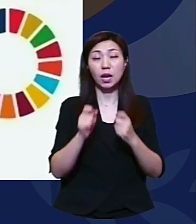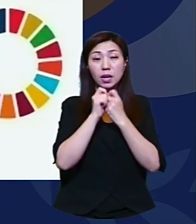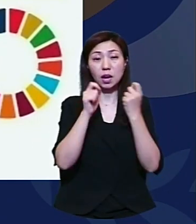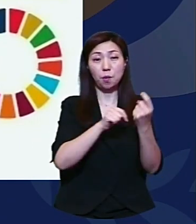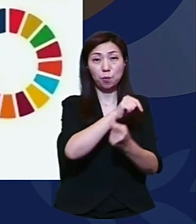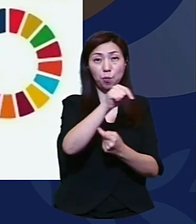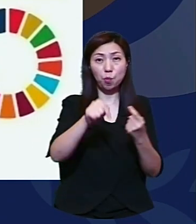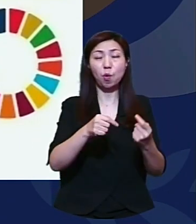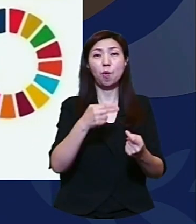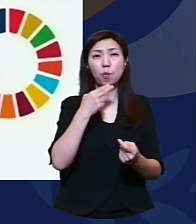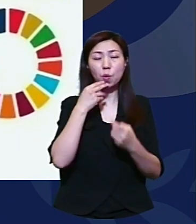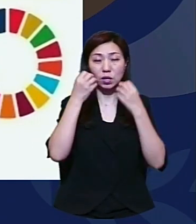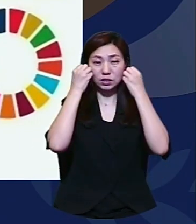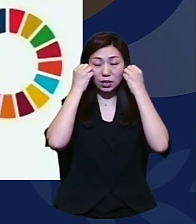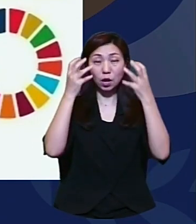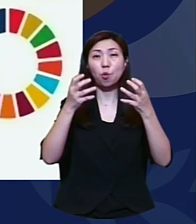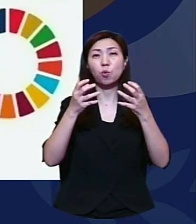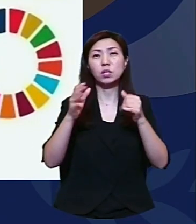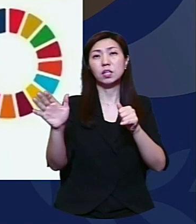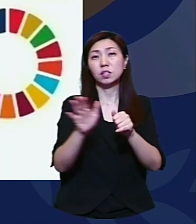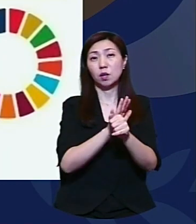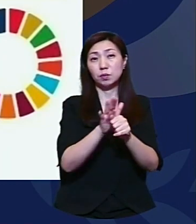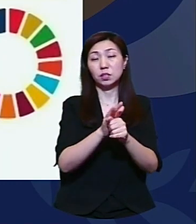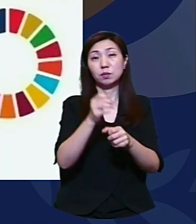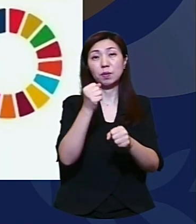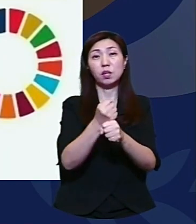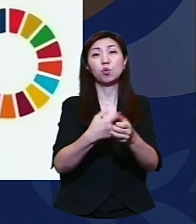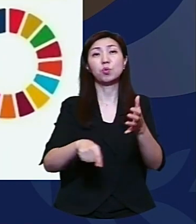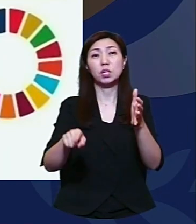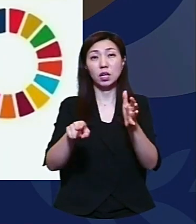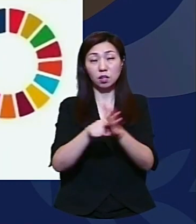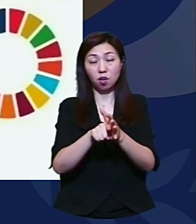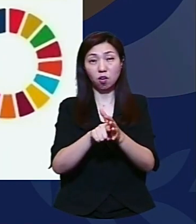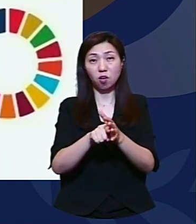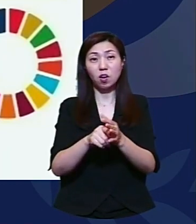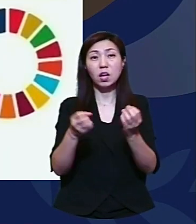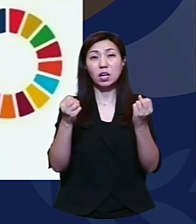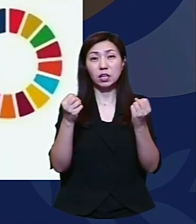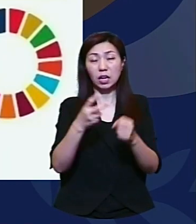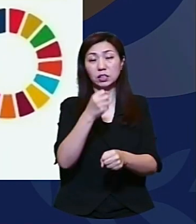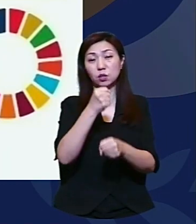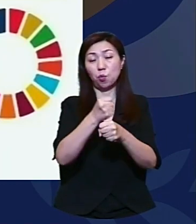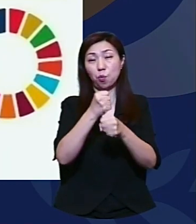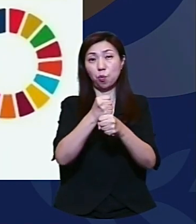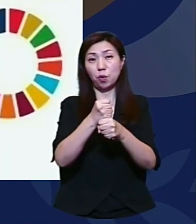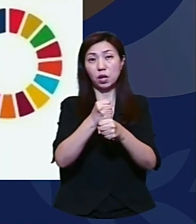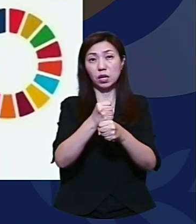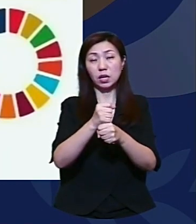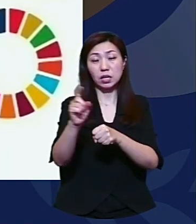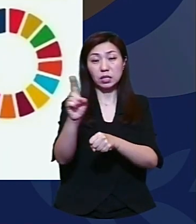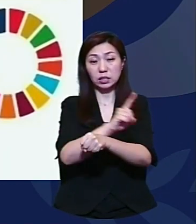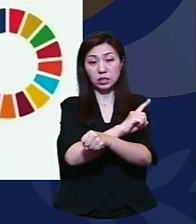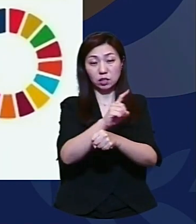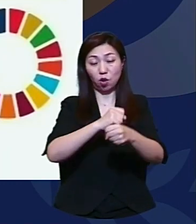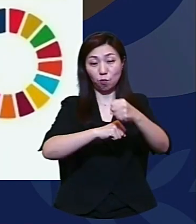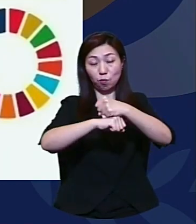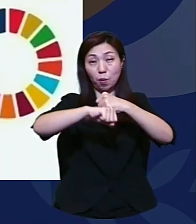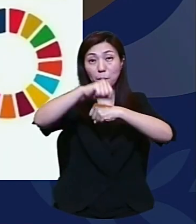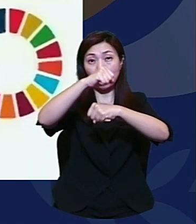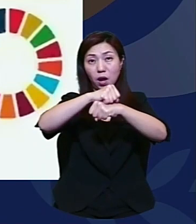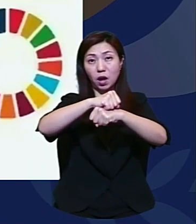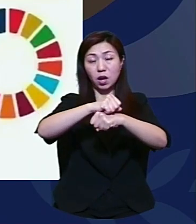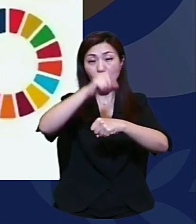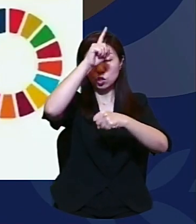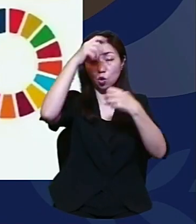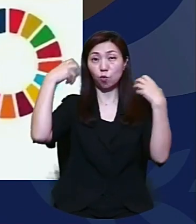all that they can to be able to create attractive conditions for investment and to ensure a level playing field for all players,